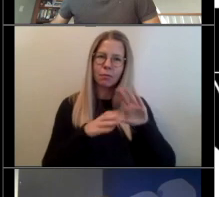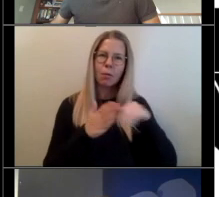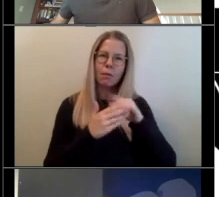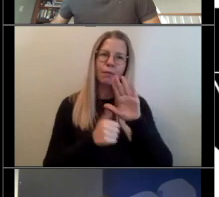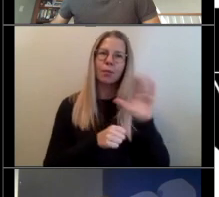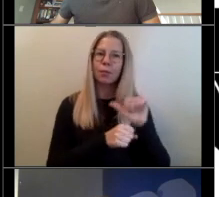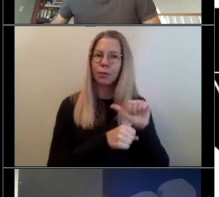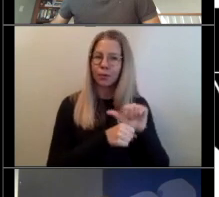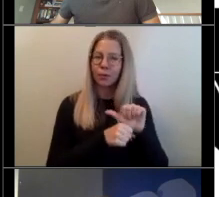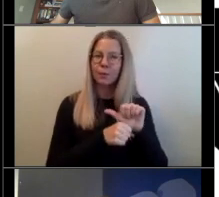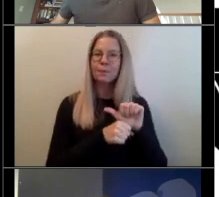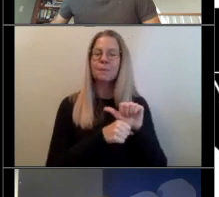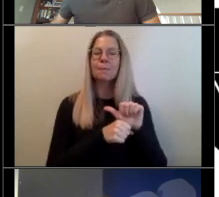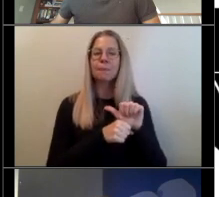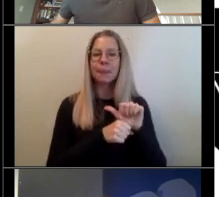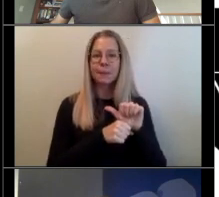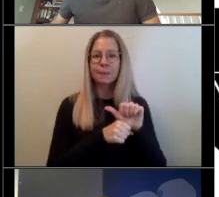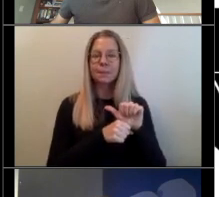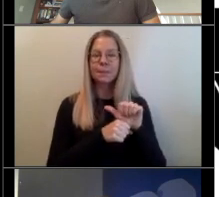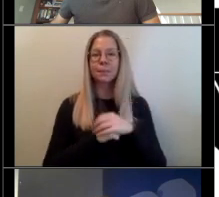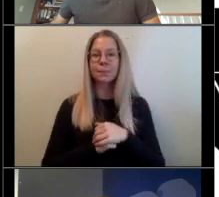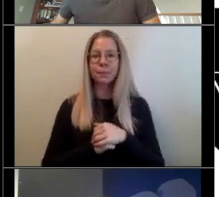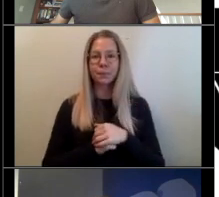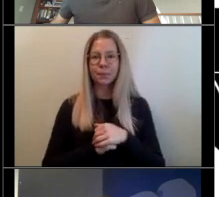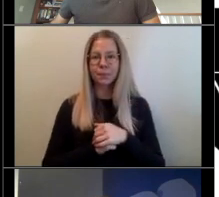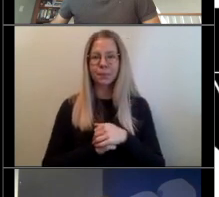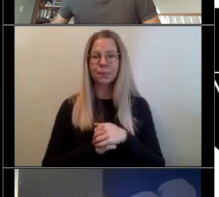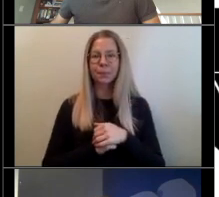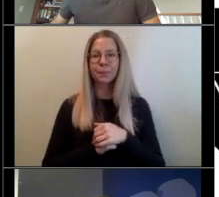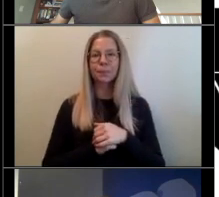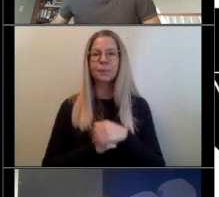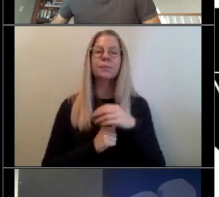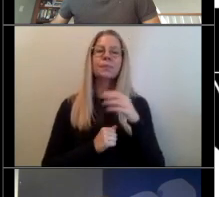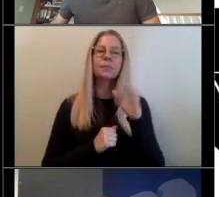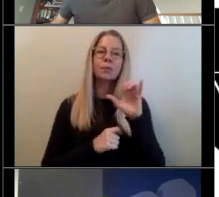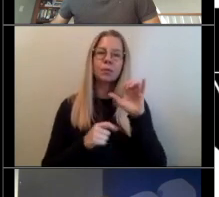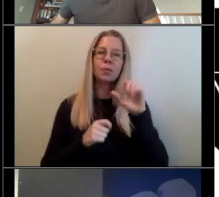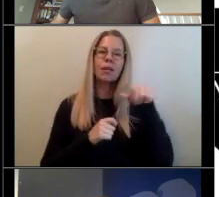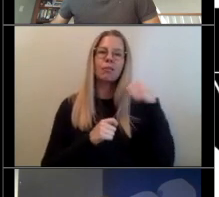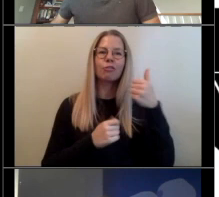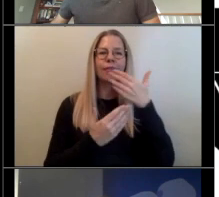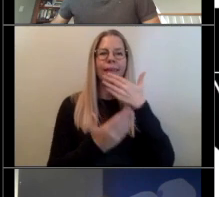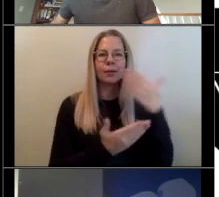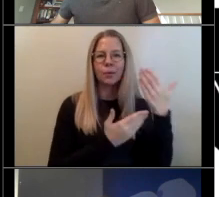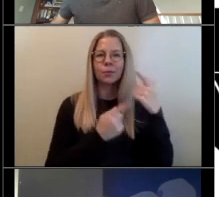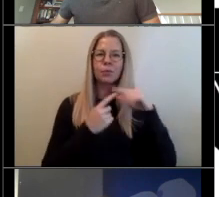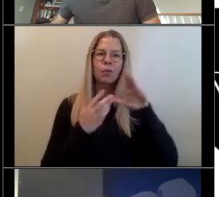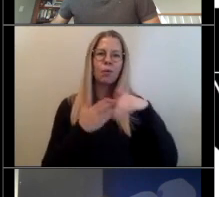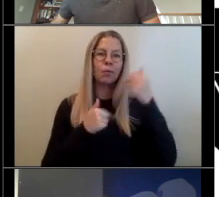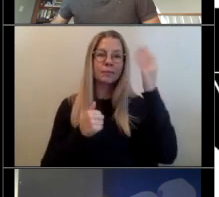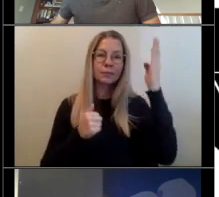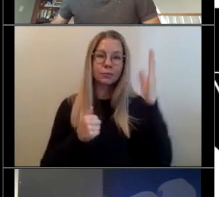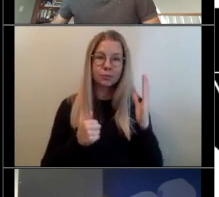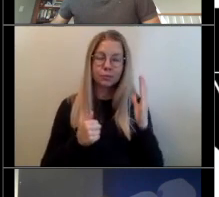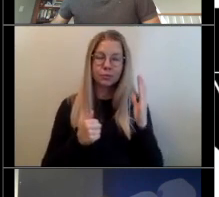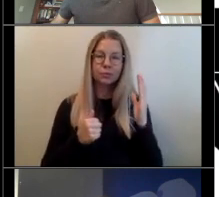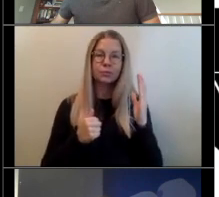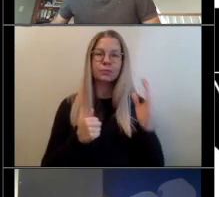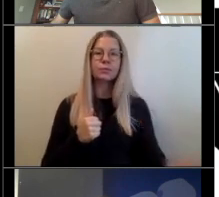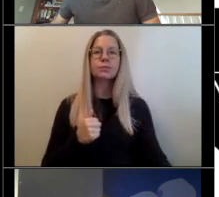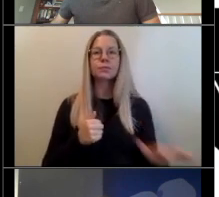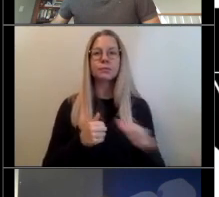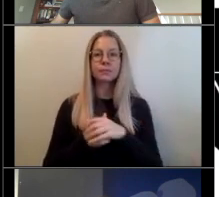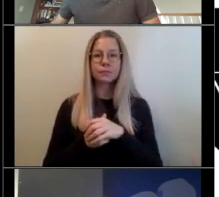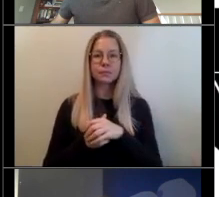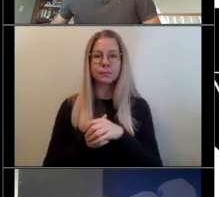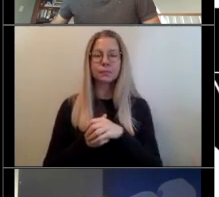behind the scenes. And that also is an extra thank you to our speakers who, with this new